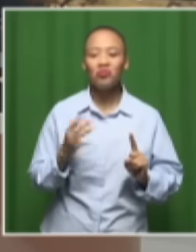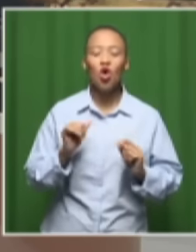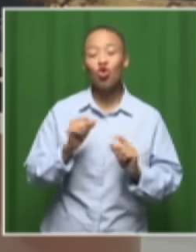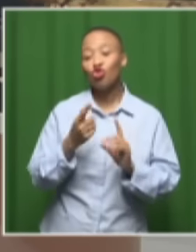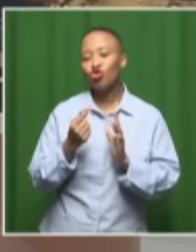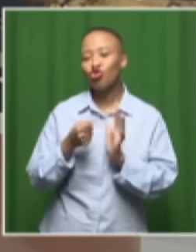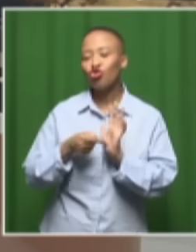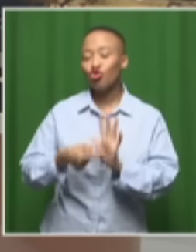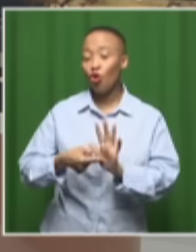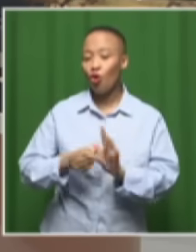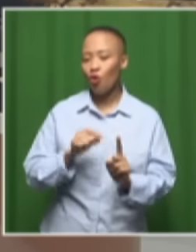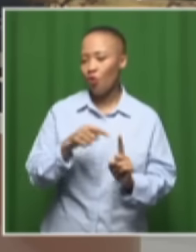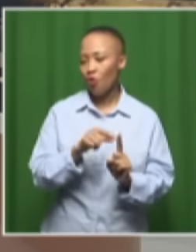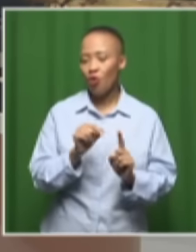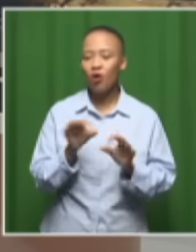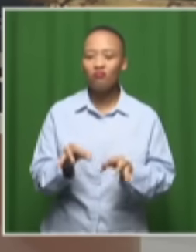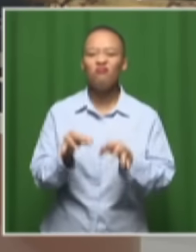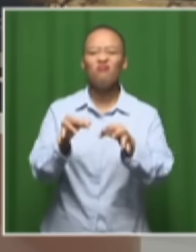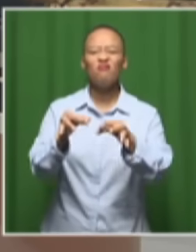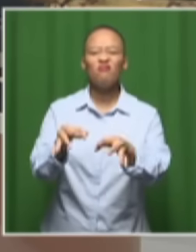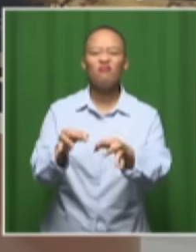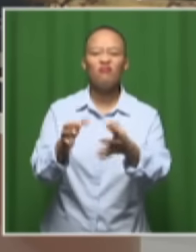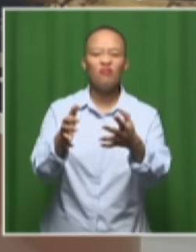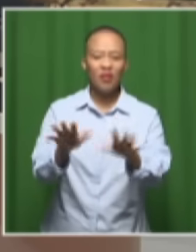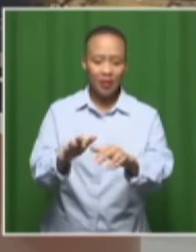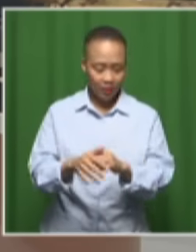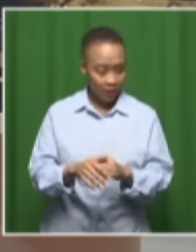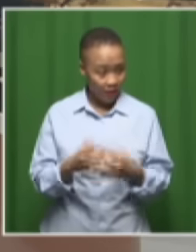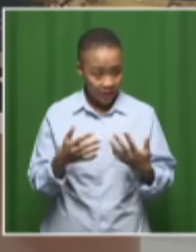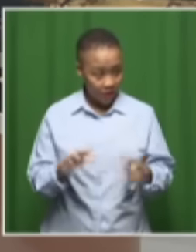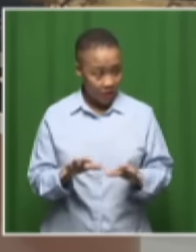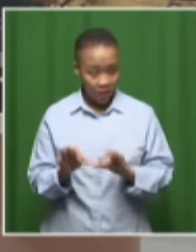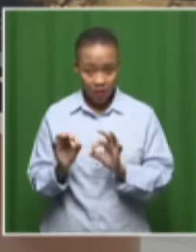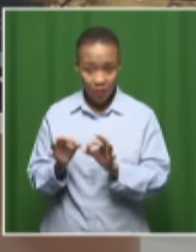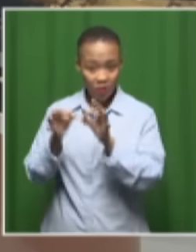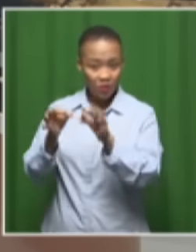Let's see when the postponed date, because it's something like the 16th of December. Yeah,